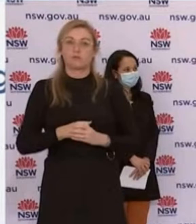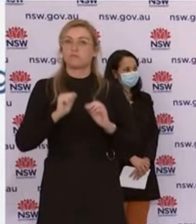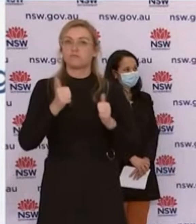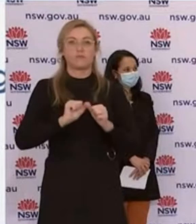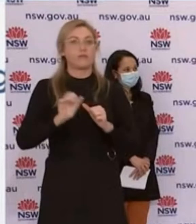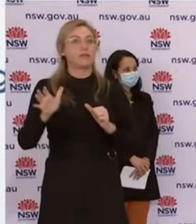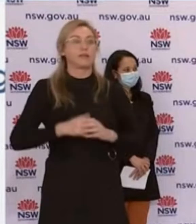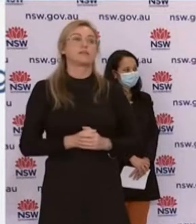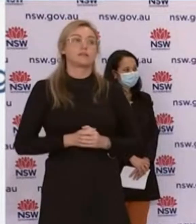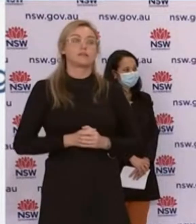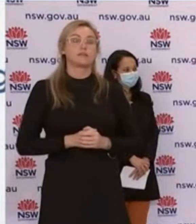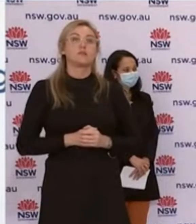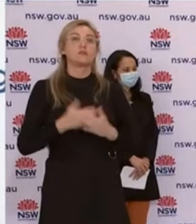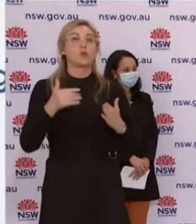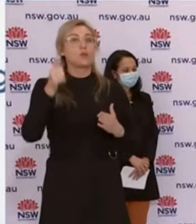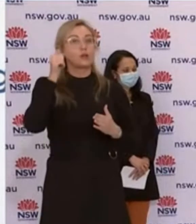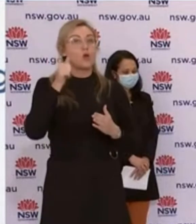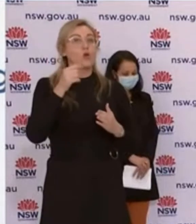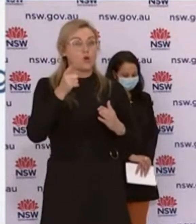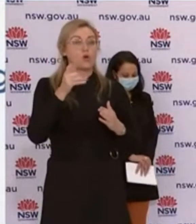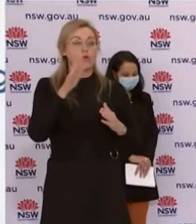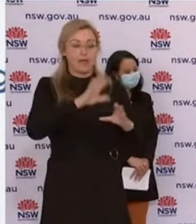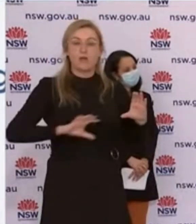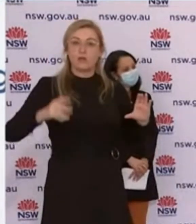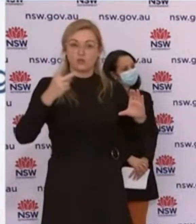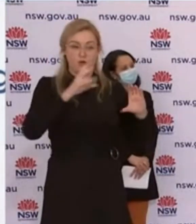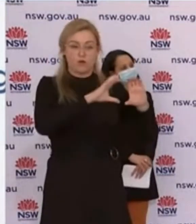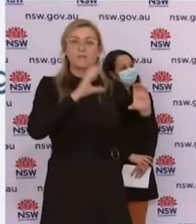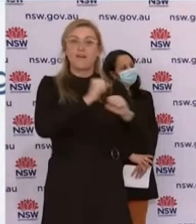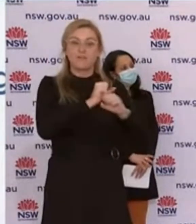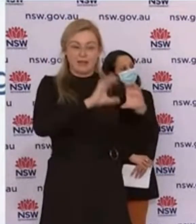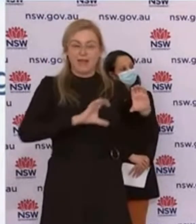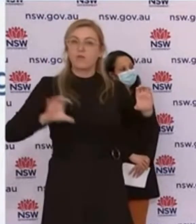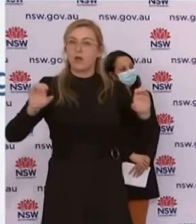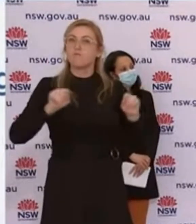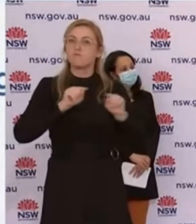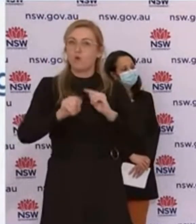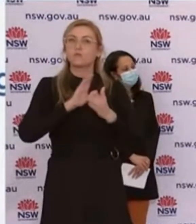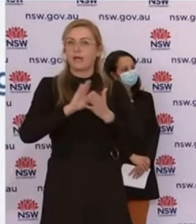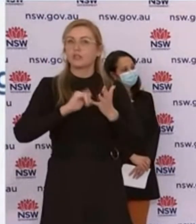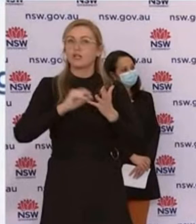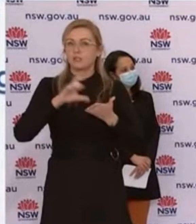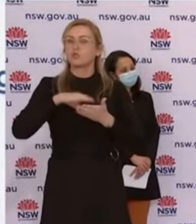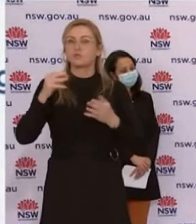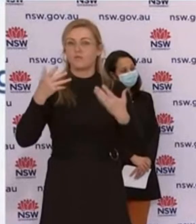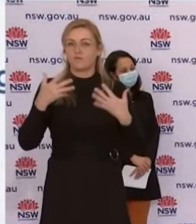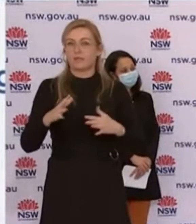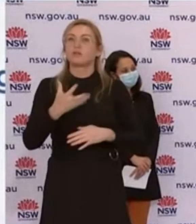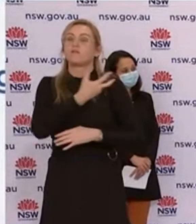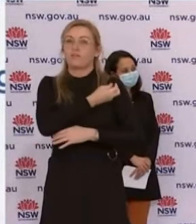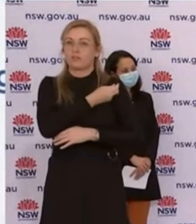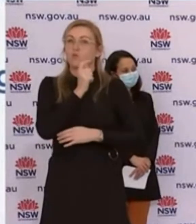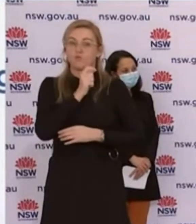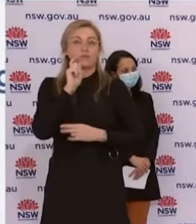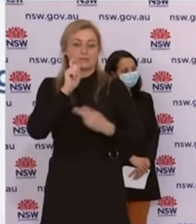20,000. So that was a really good response. So we know at least in those areas of most concern, the vast majority of HSC students are already on their way to